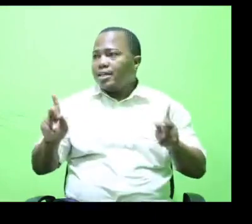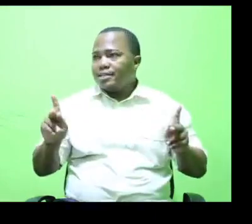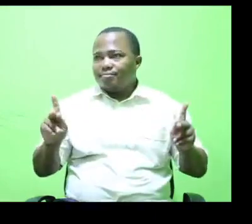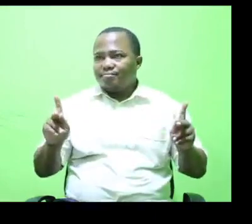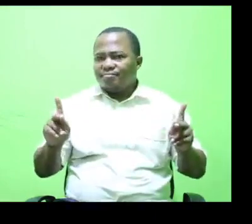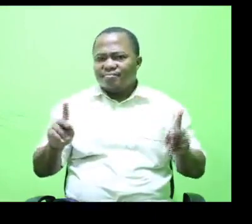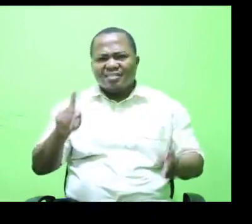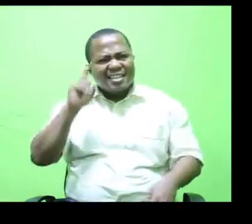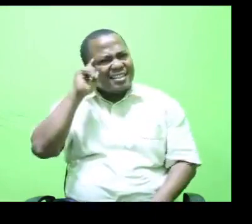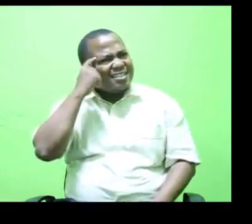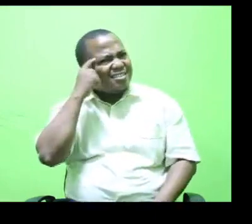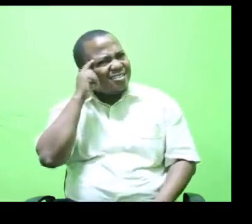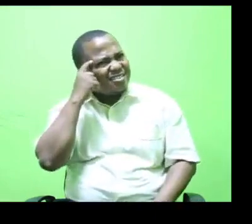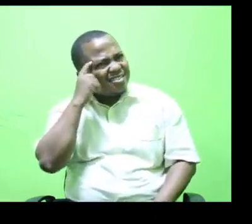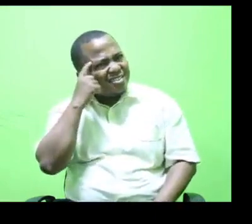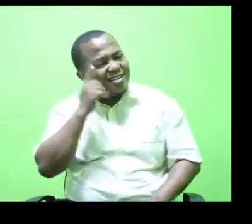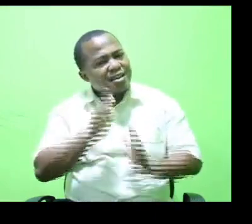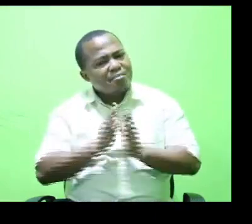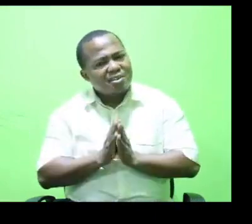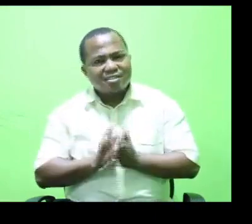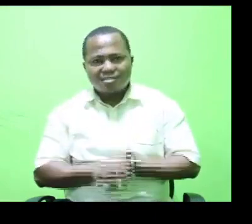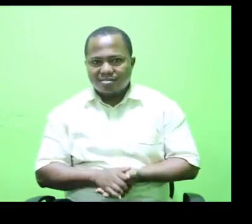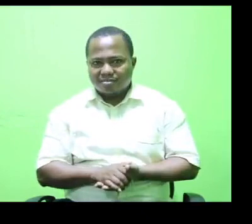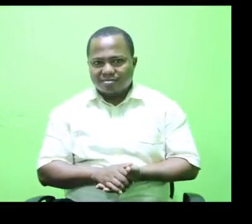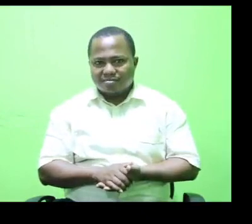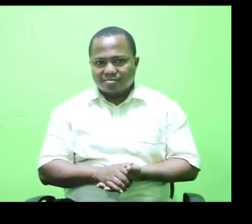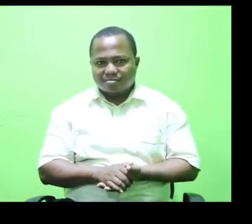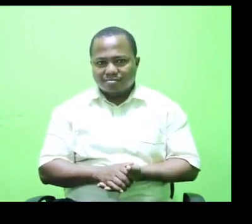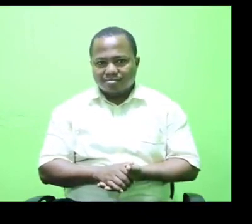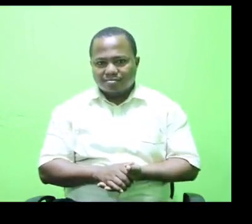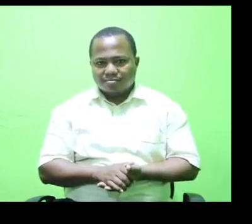Okay? Think, please. Deeply.